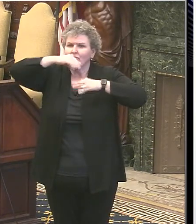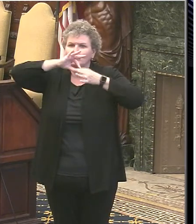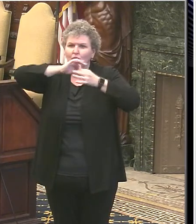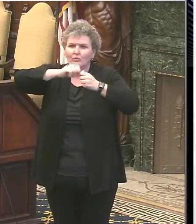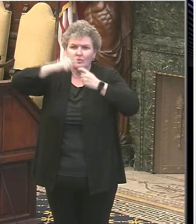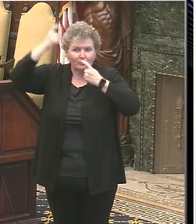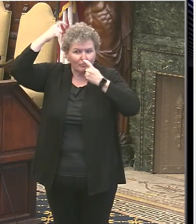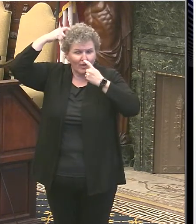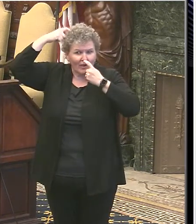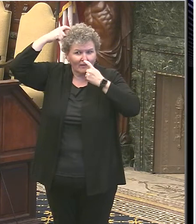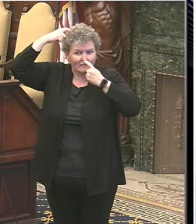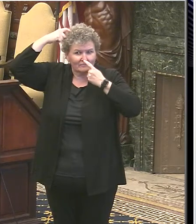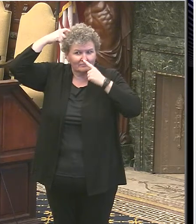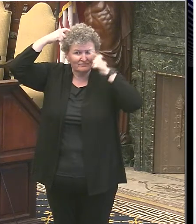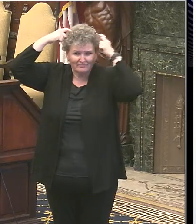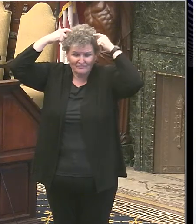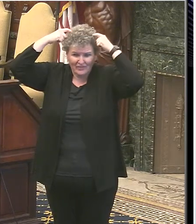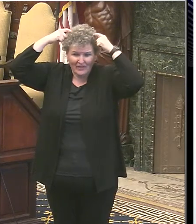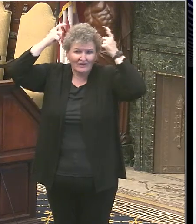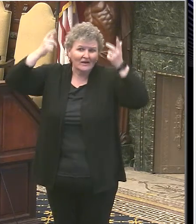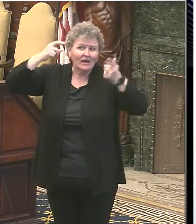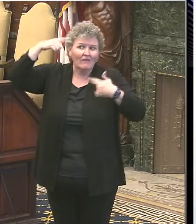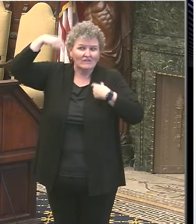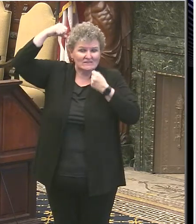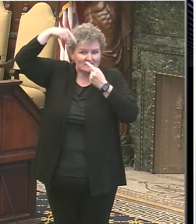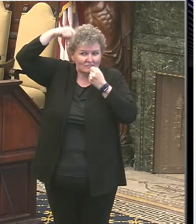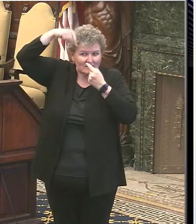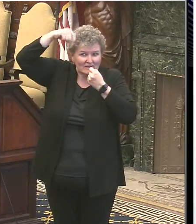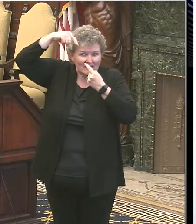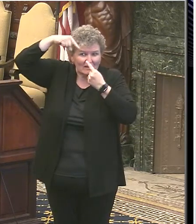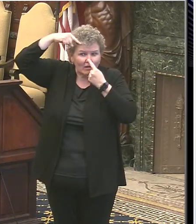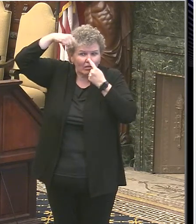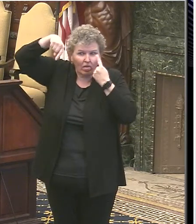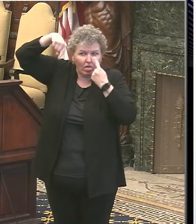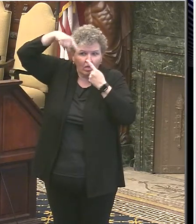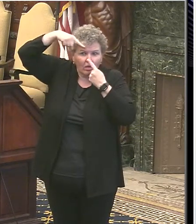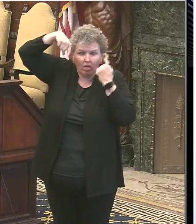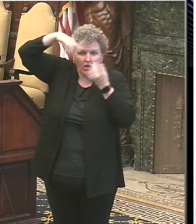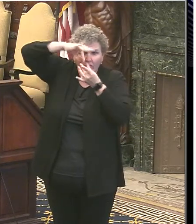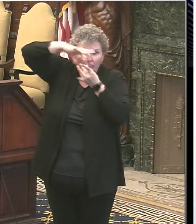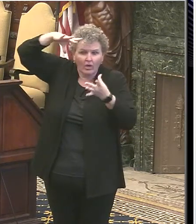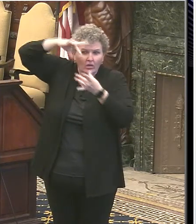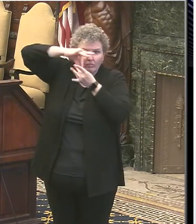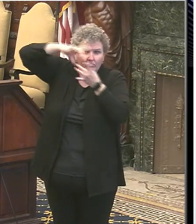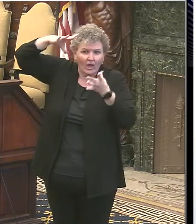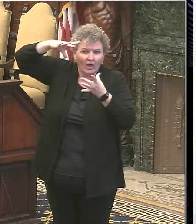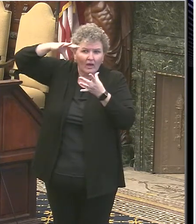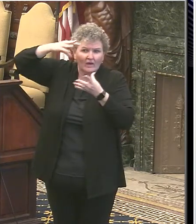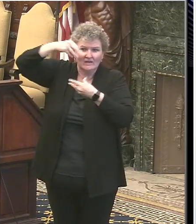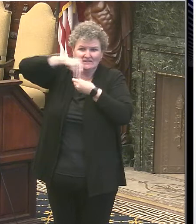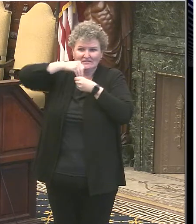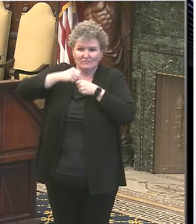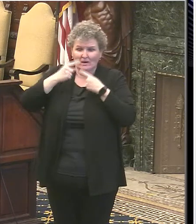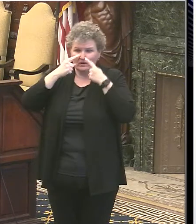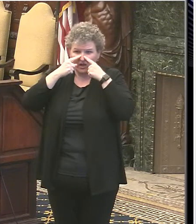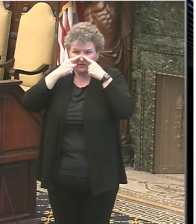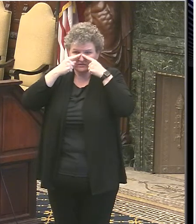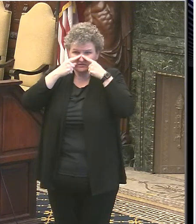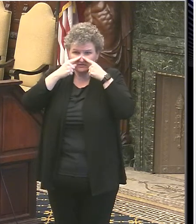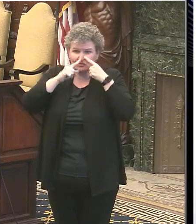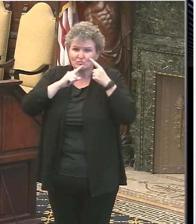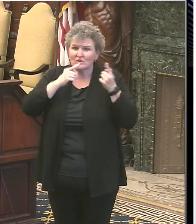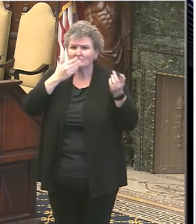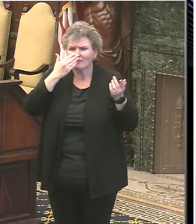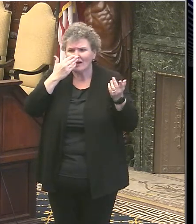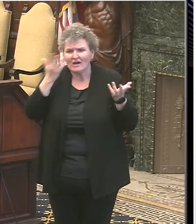that lining is interrupted by inflammation because the virus is there, then things are going to smell different. You may not be able to smell at